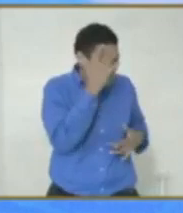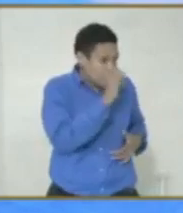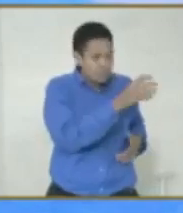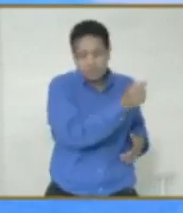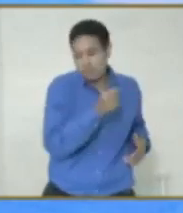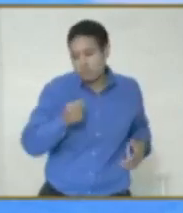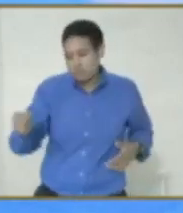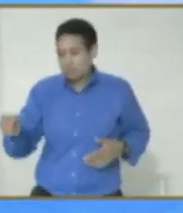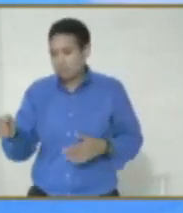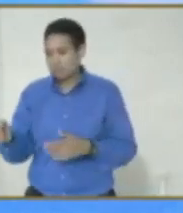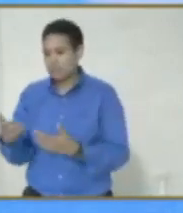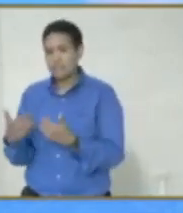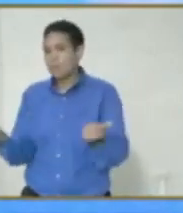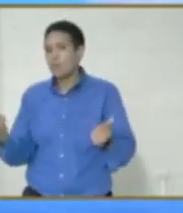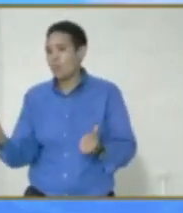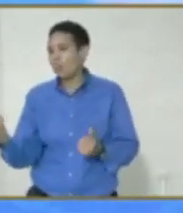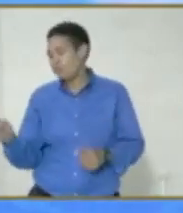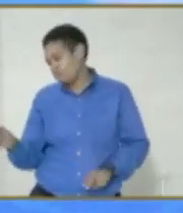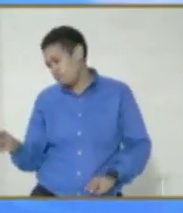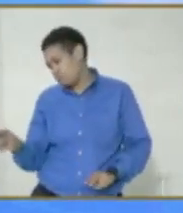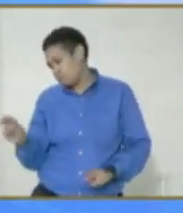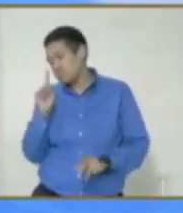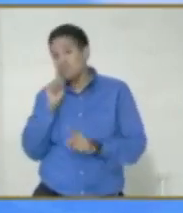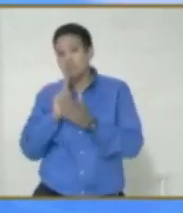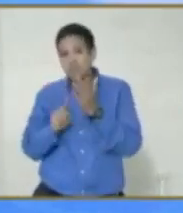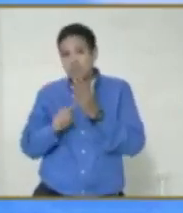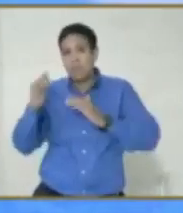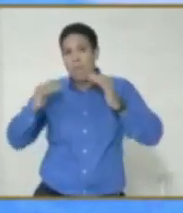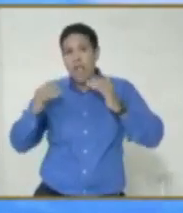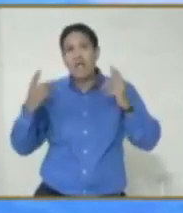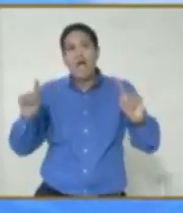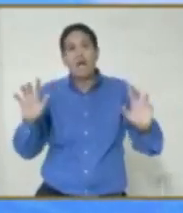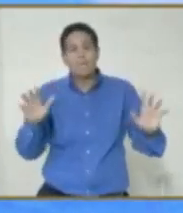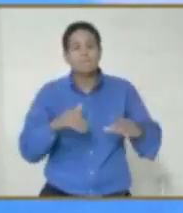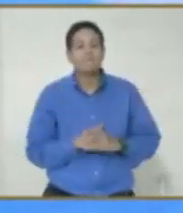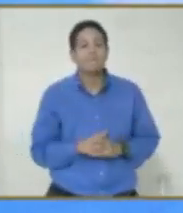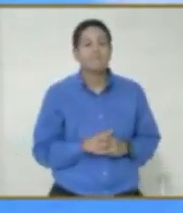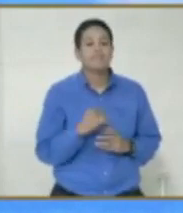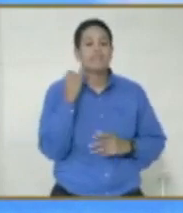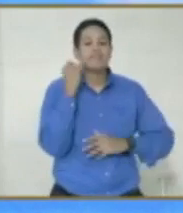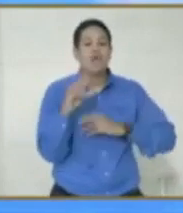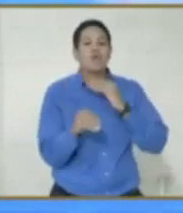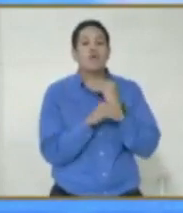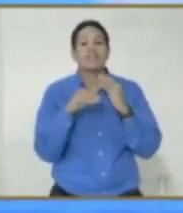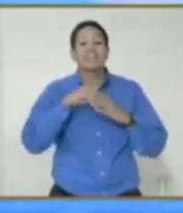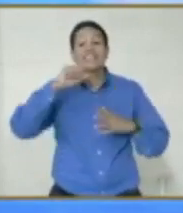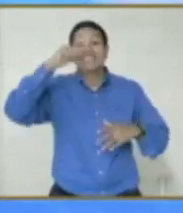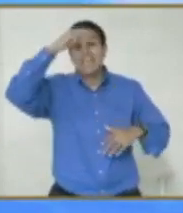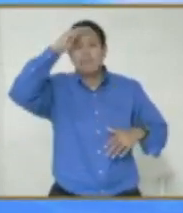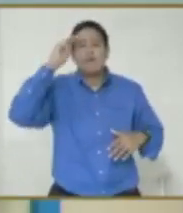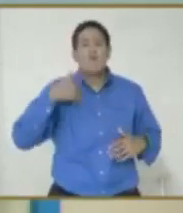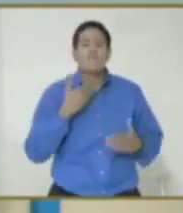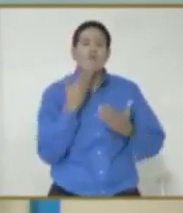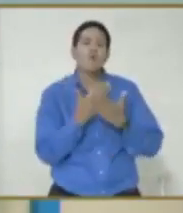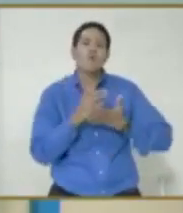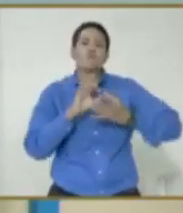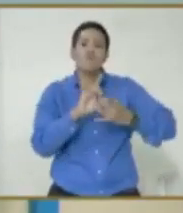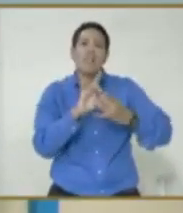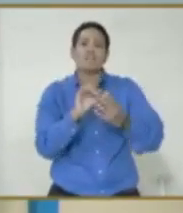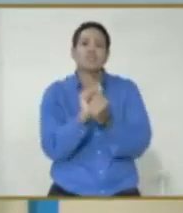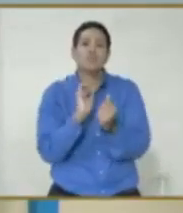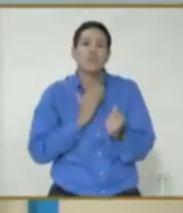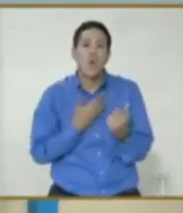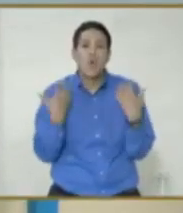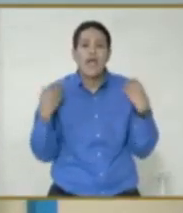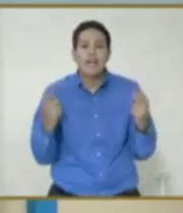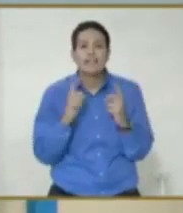and balances to make sure the person is okay. If I could add, Minister, as well, in St. Mary, we have a very good relationship with our health